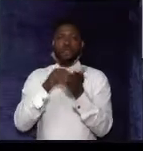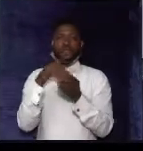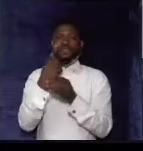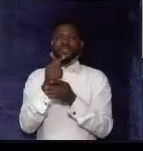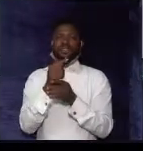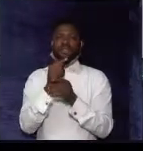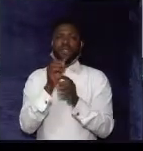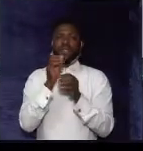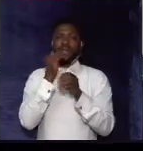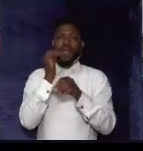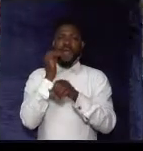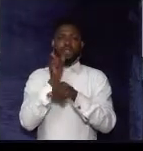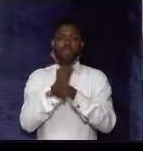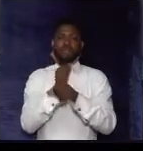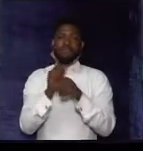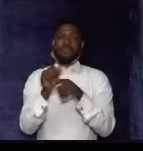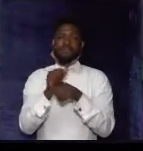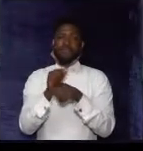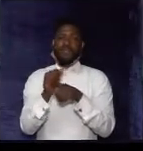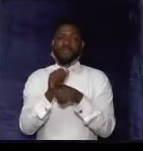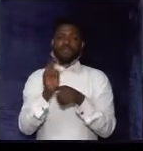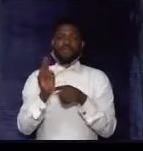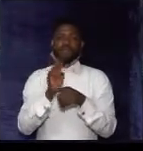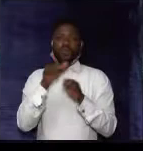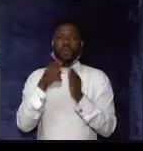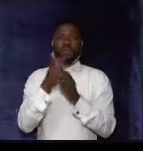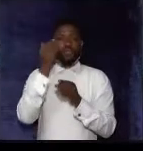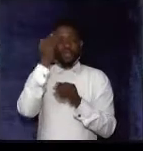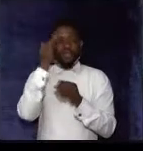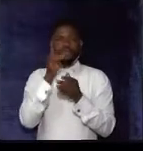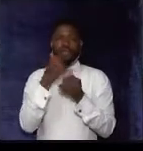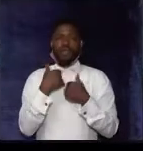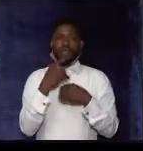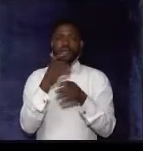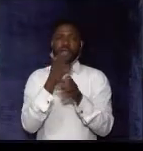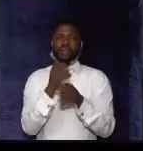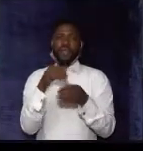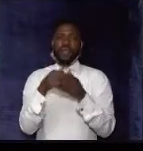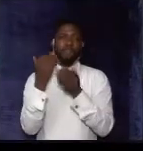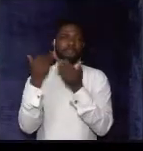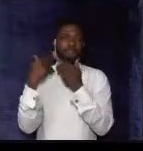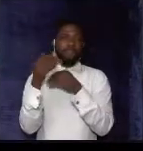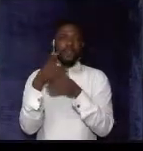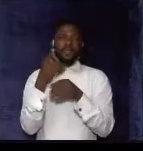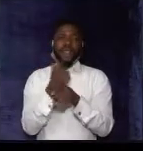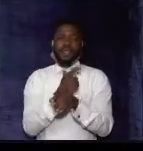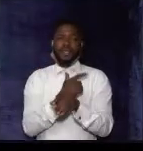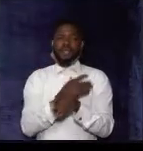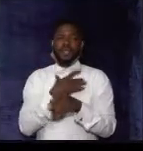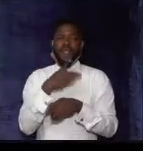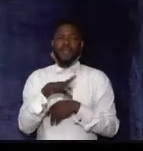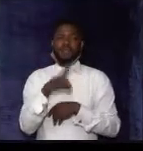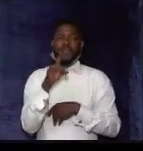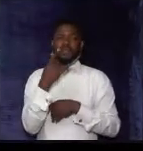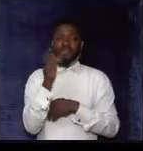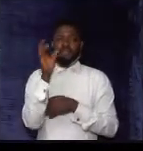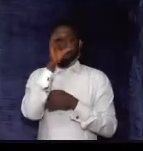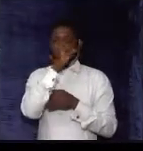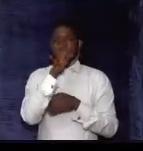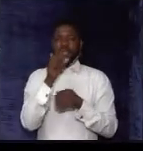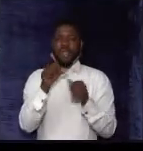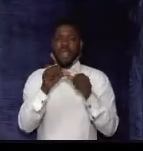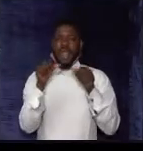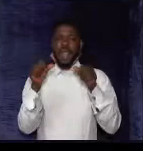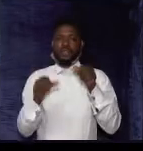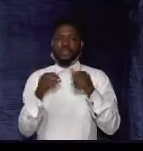to copy the assignment that will come up on screen. Practice. Use all the knowledge that you've acquired in the past couple of lessons and find the